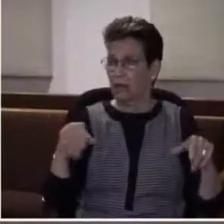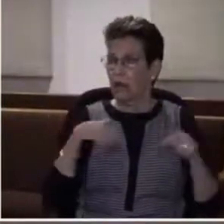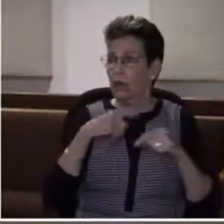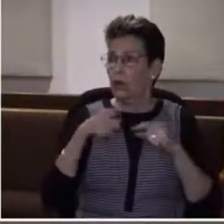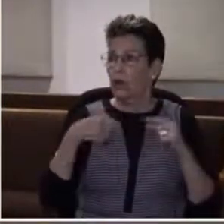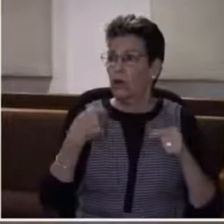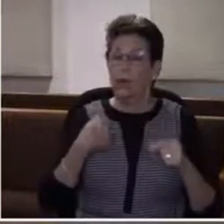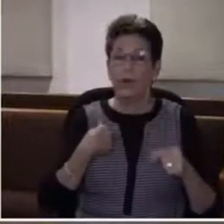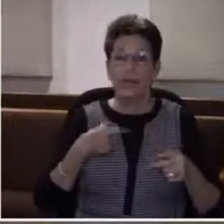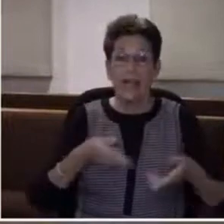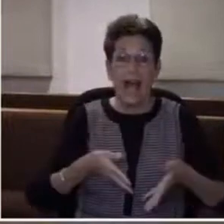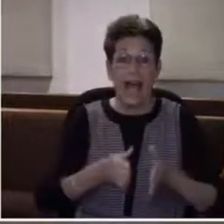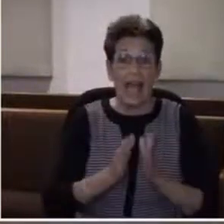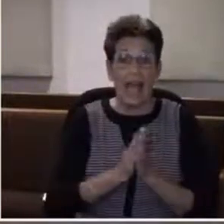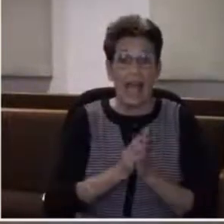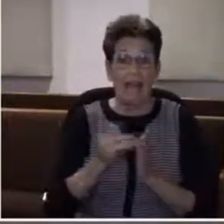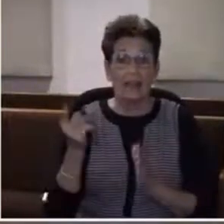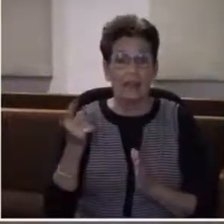that's never positive.